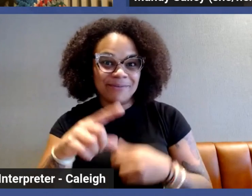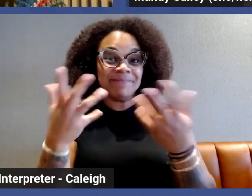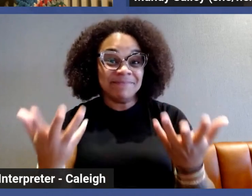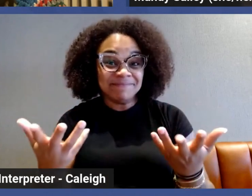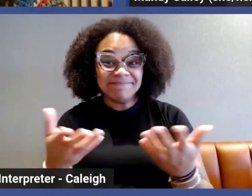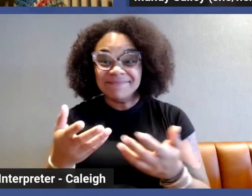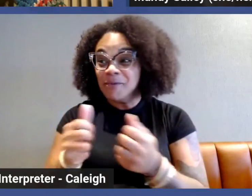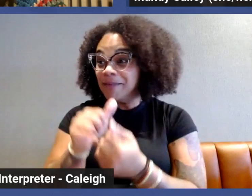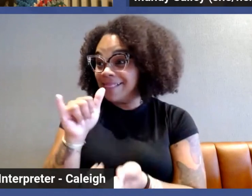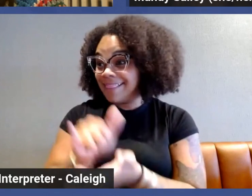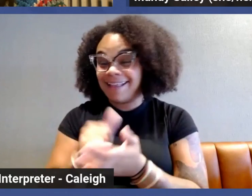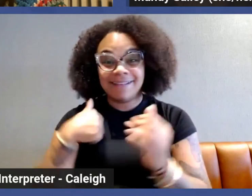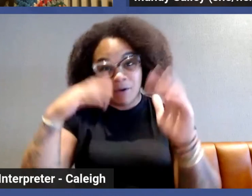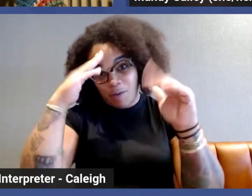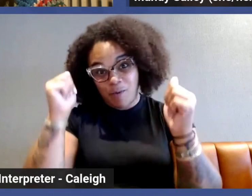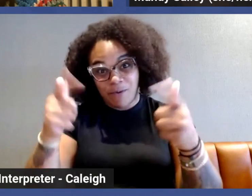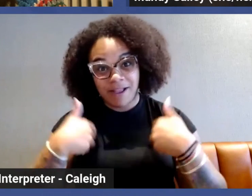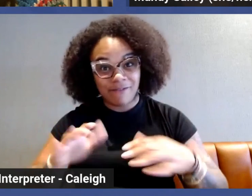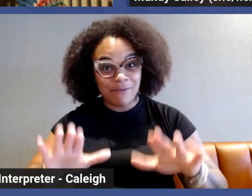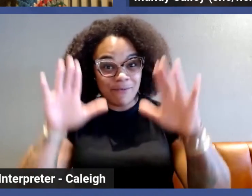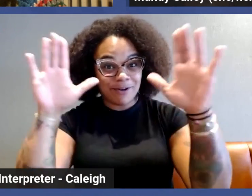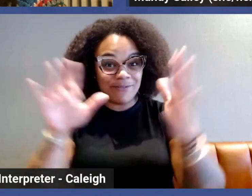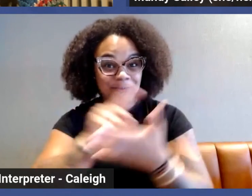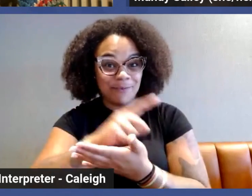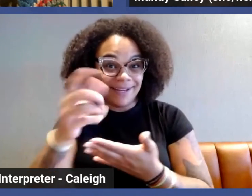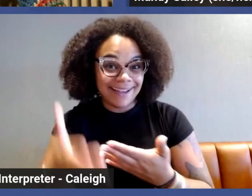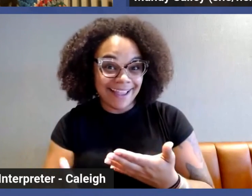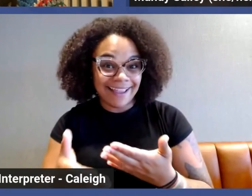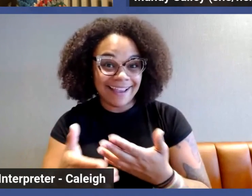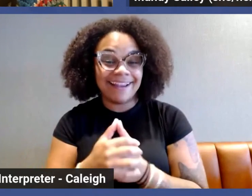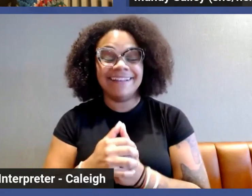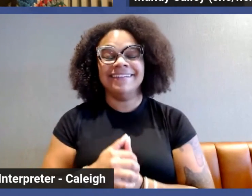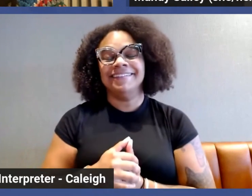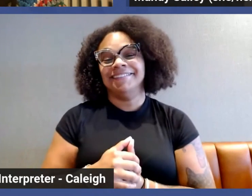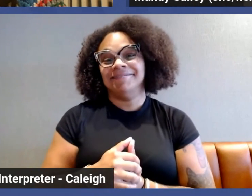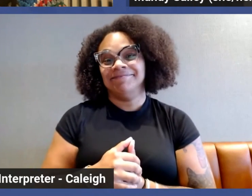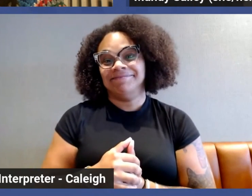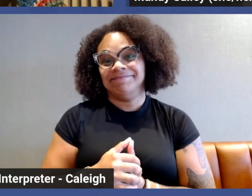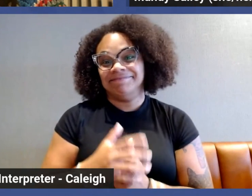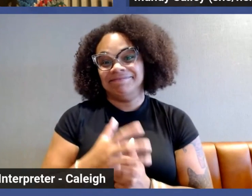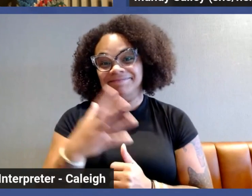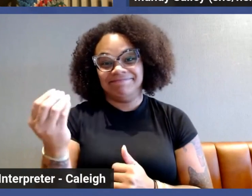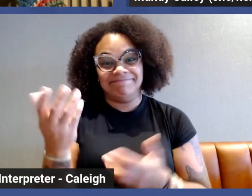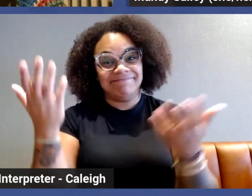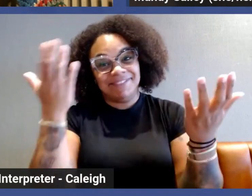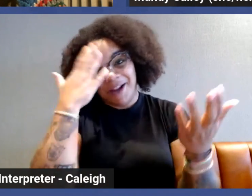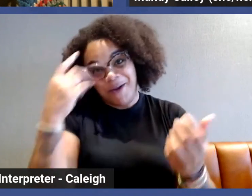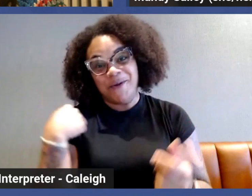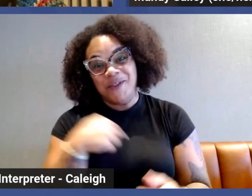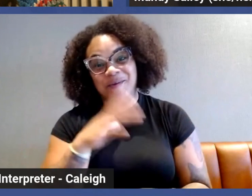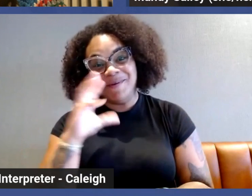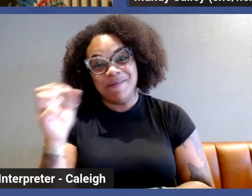said, I hope everyone has a wonderful weekend. And we'll be back